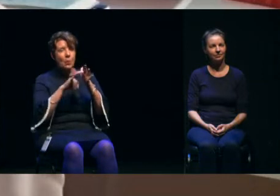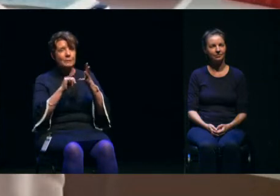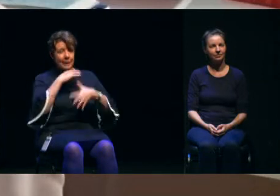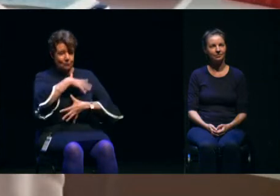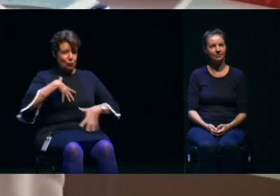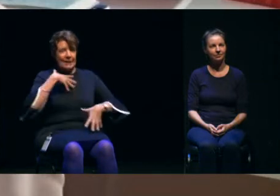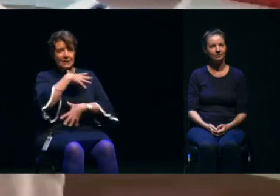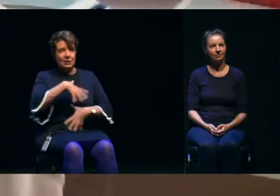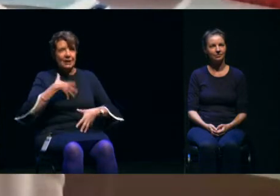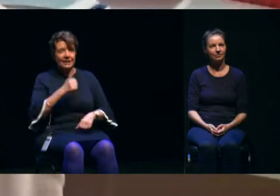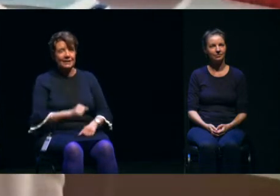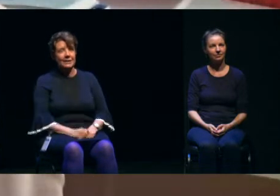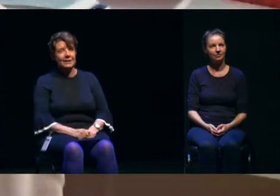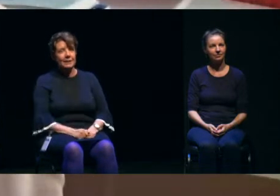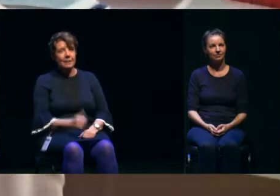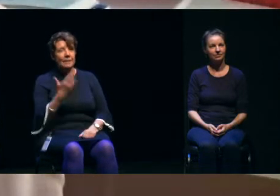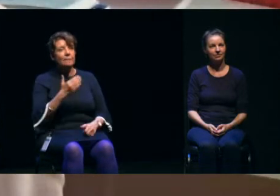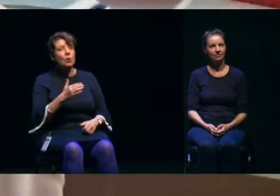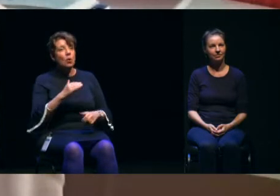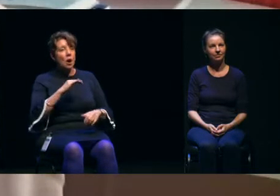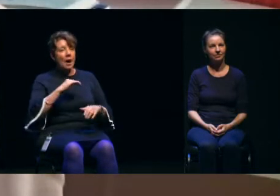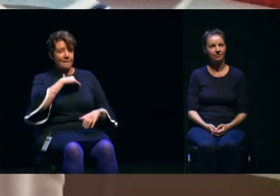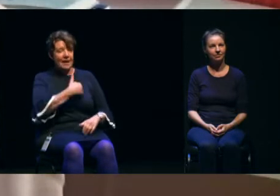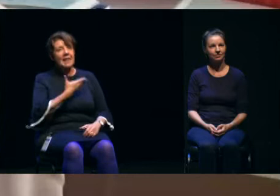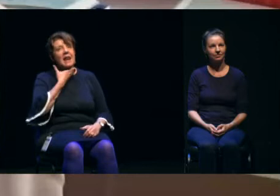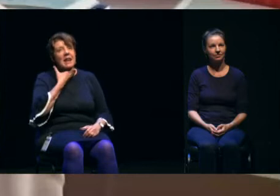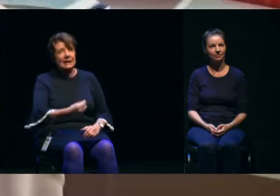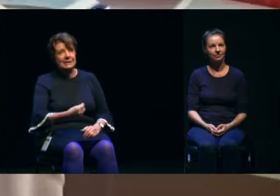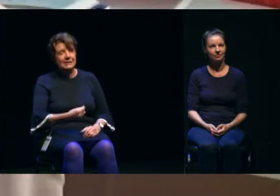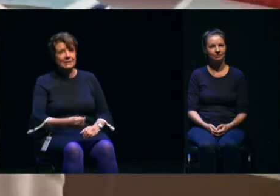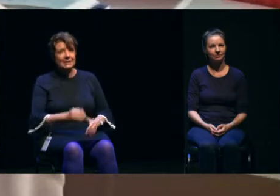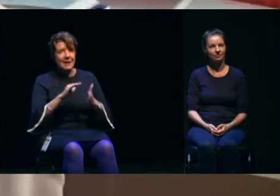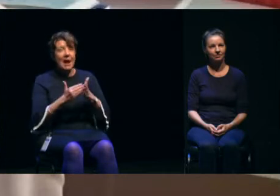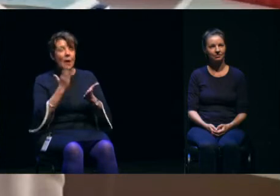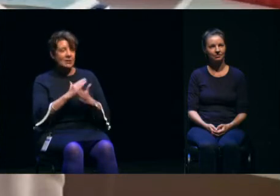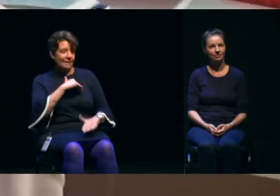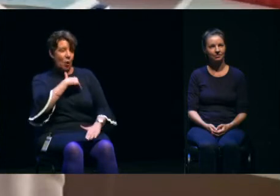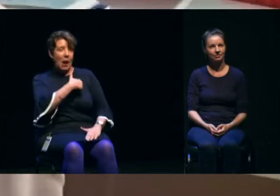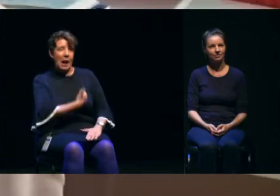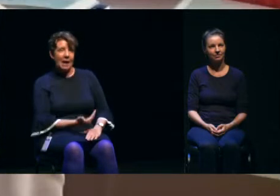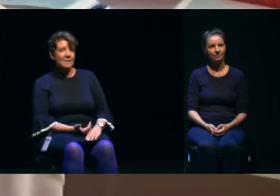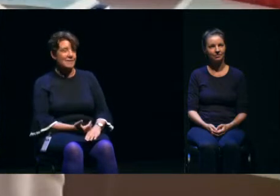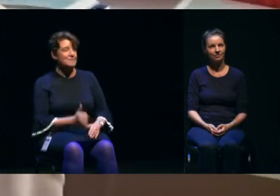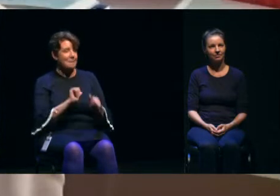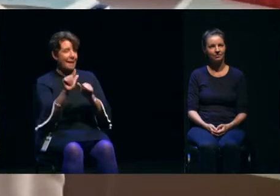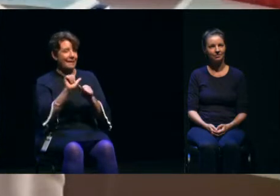I used to fall in lust, not anymore. Now I fall in love, which is way